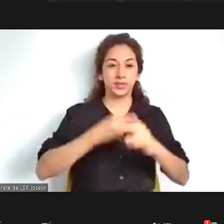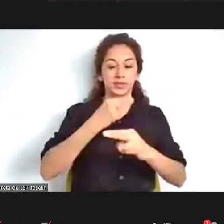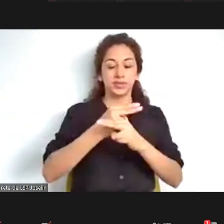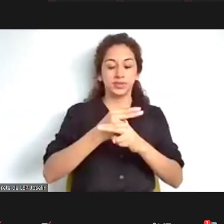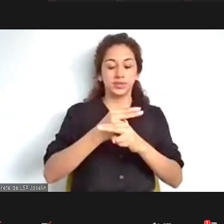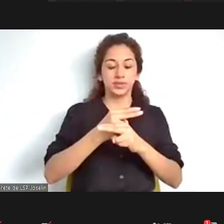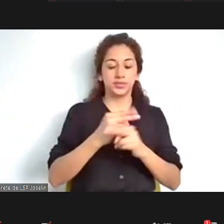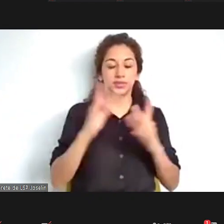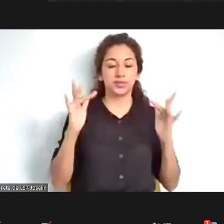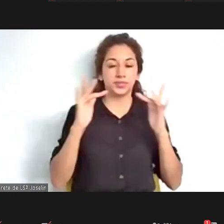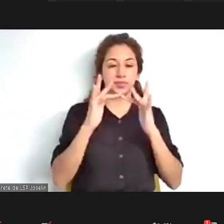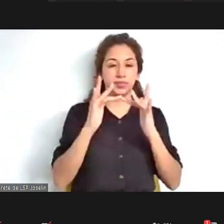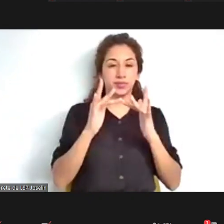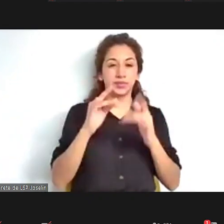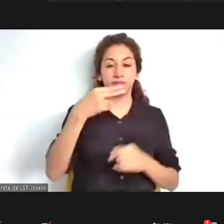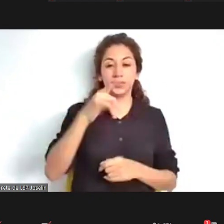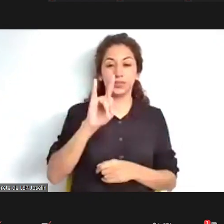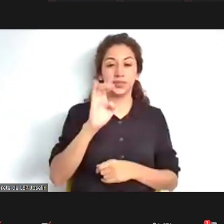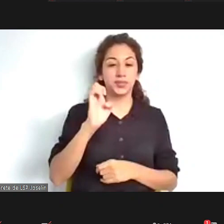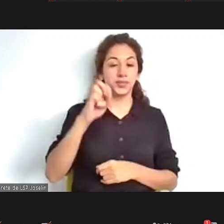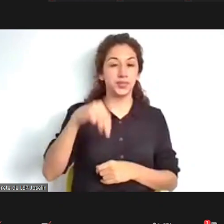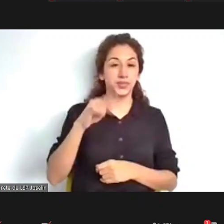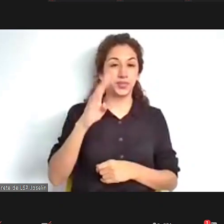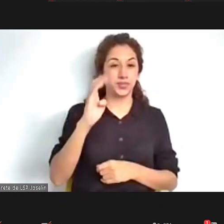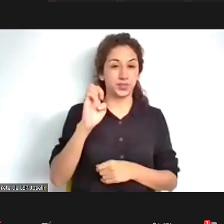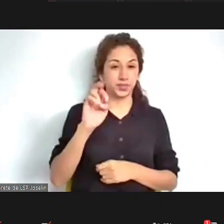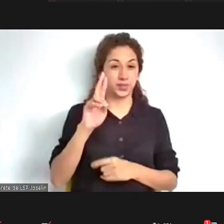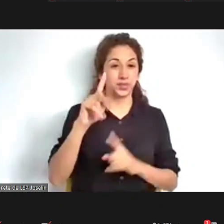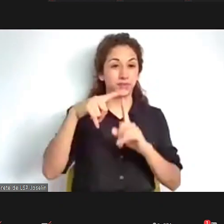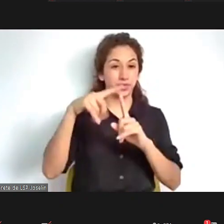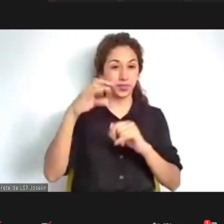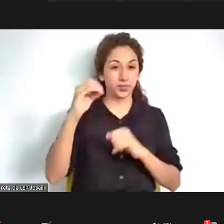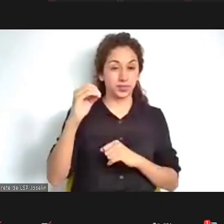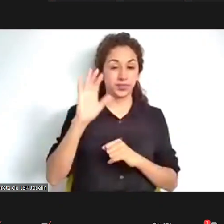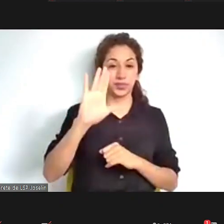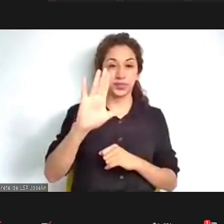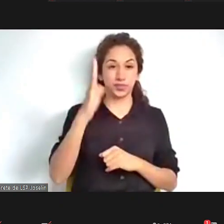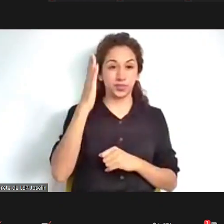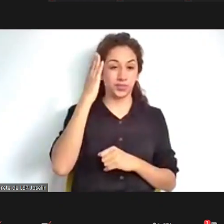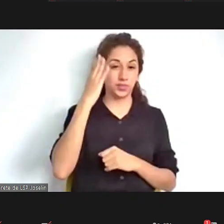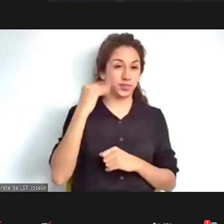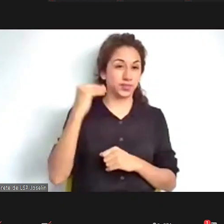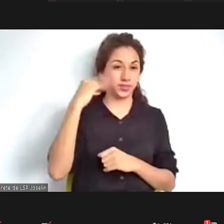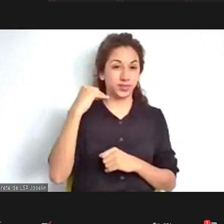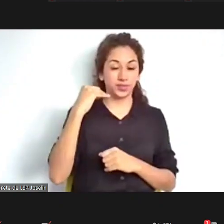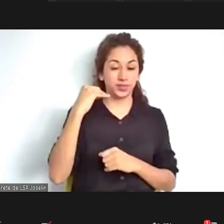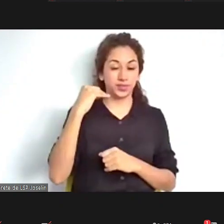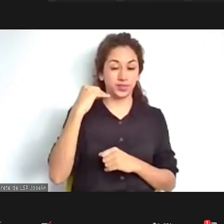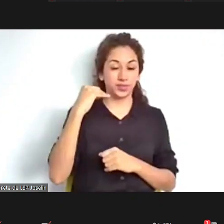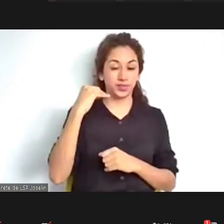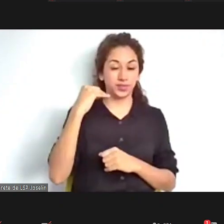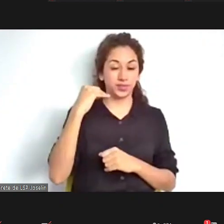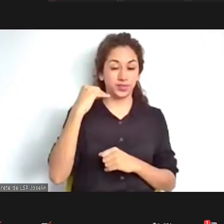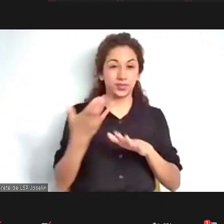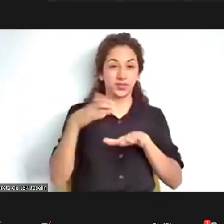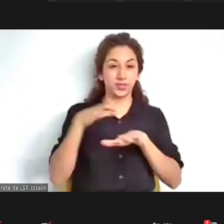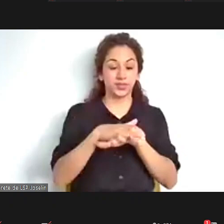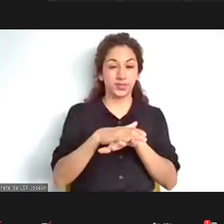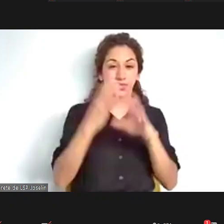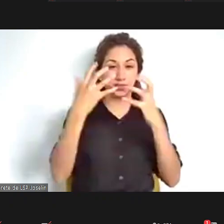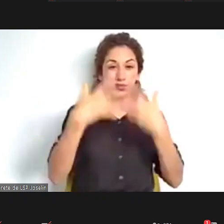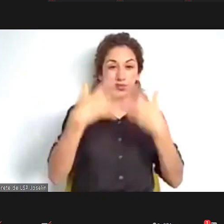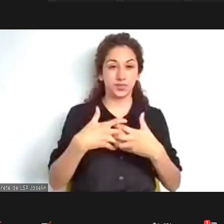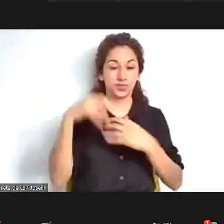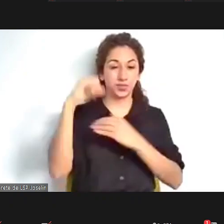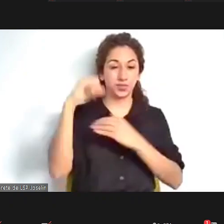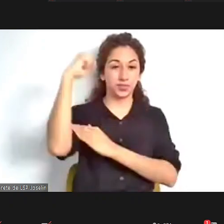role of the national contact point umberto from your condition is an experiment international expert on